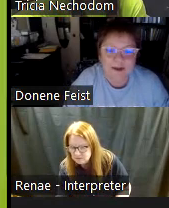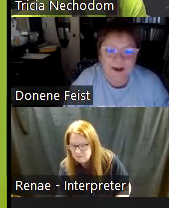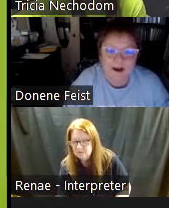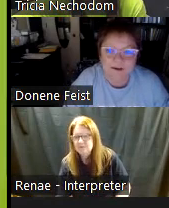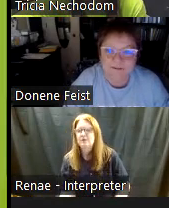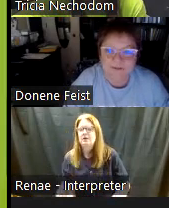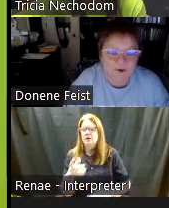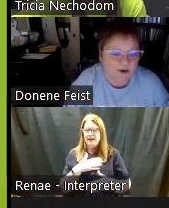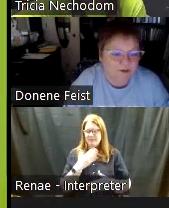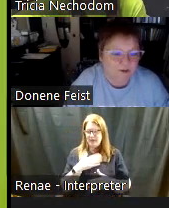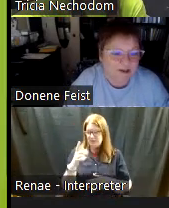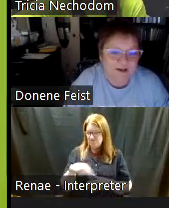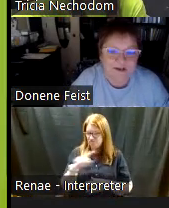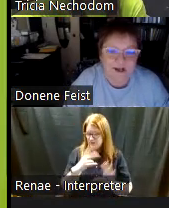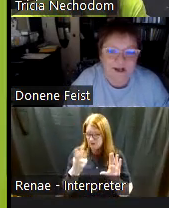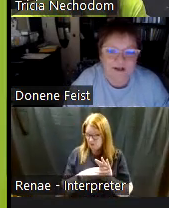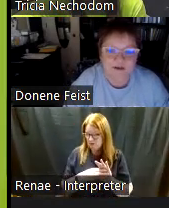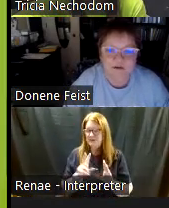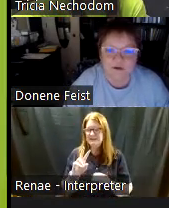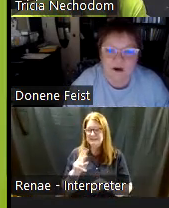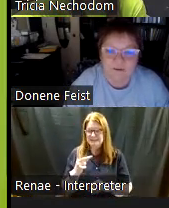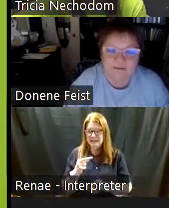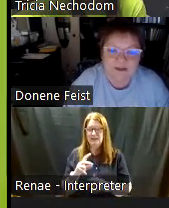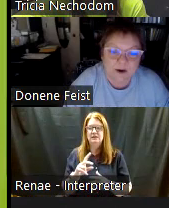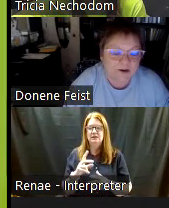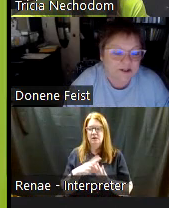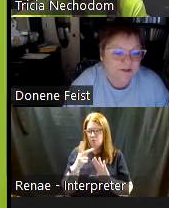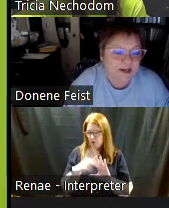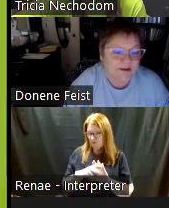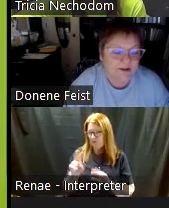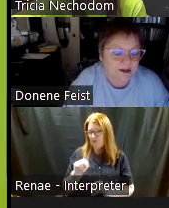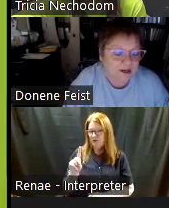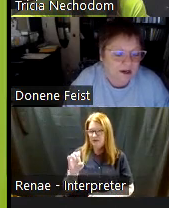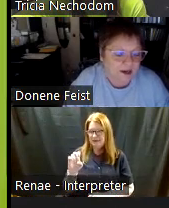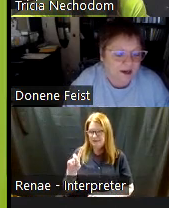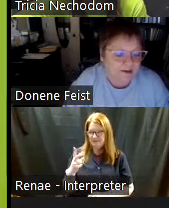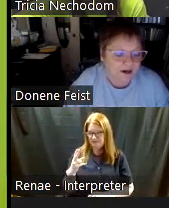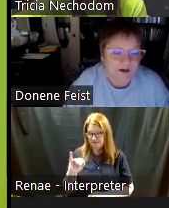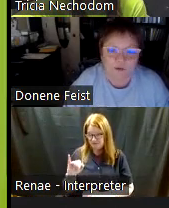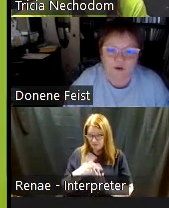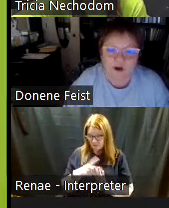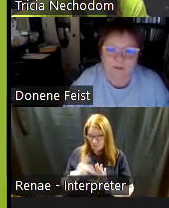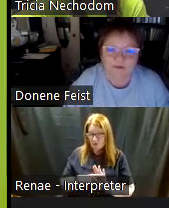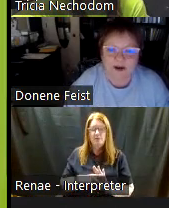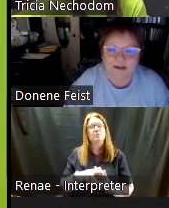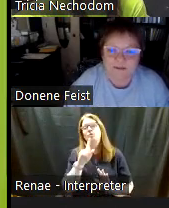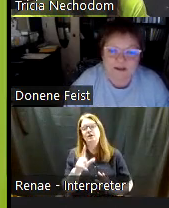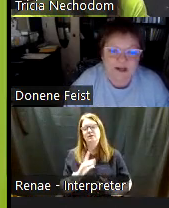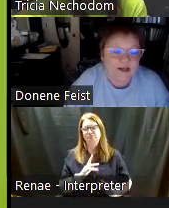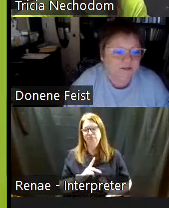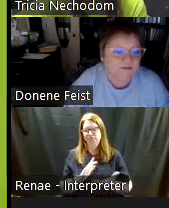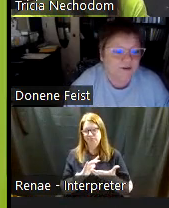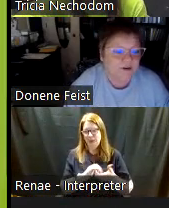program. We're really excited to have this partnership together and work on providing